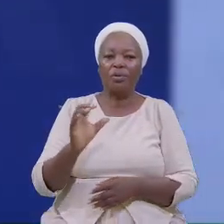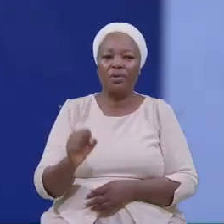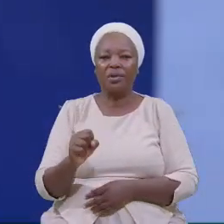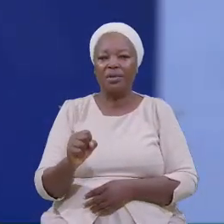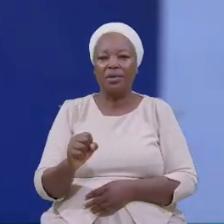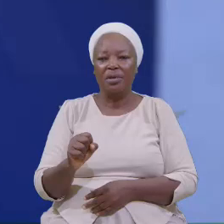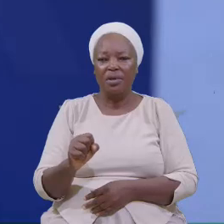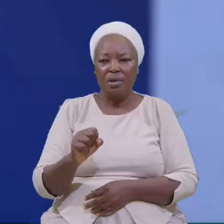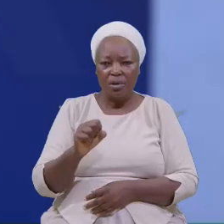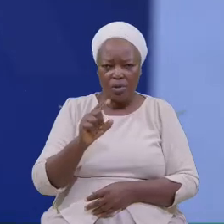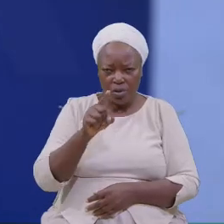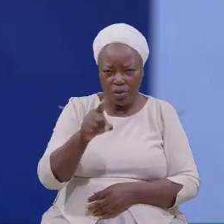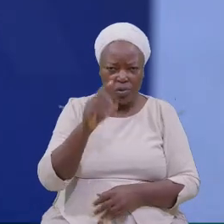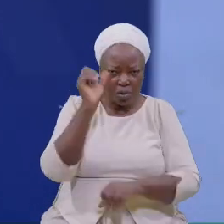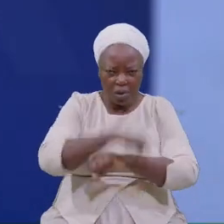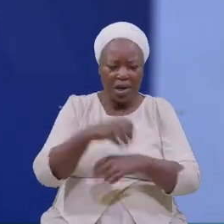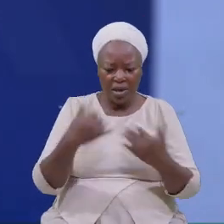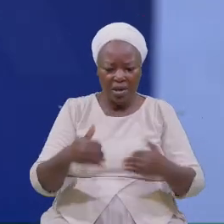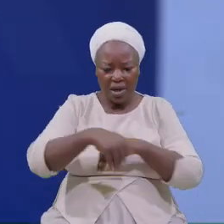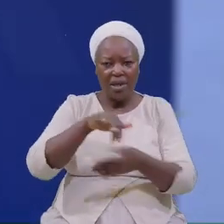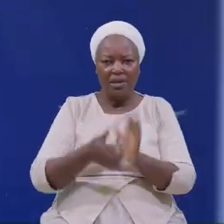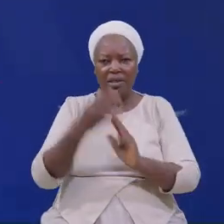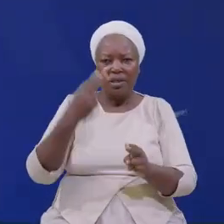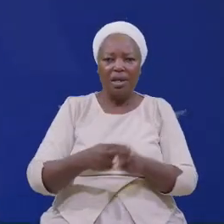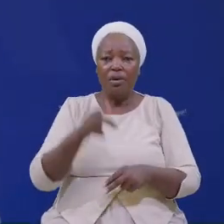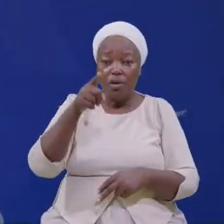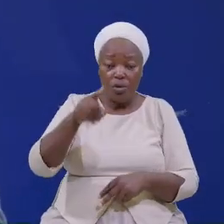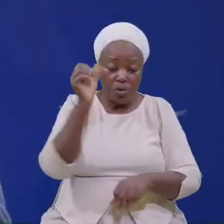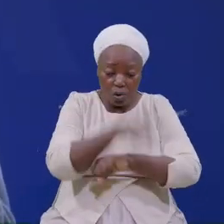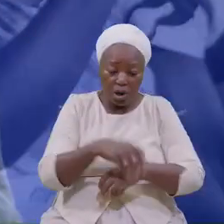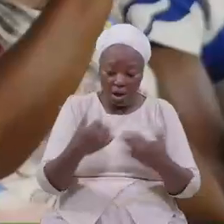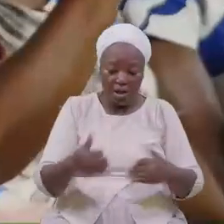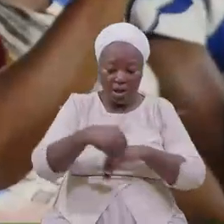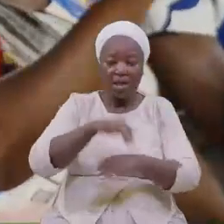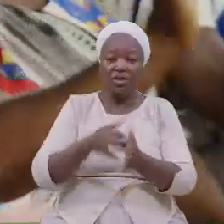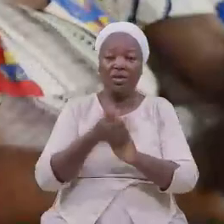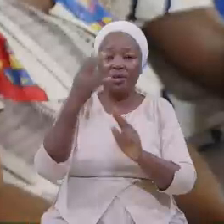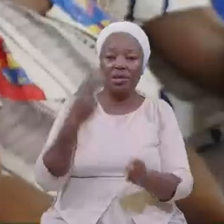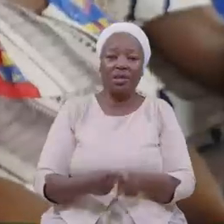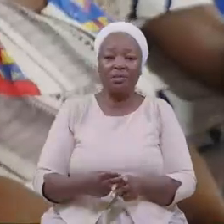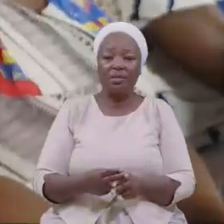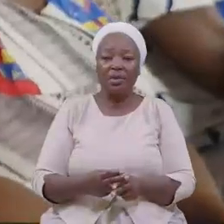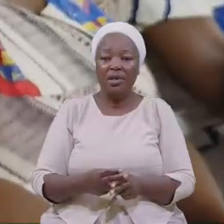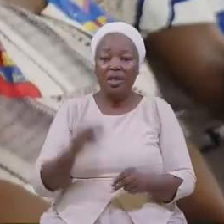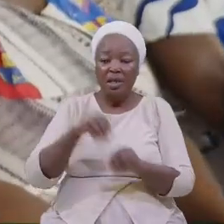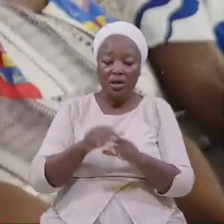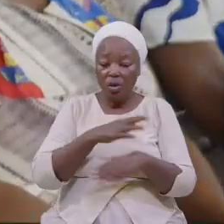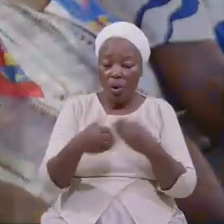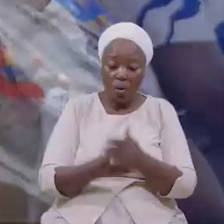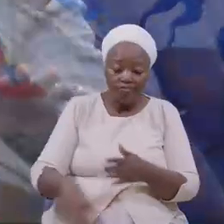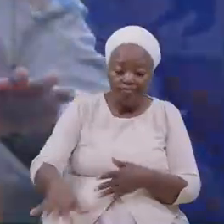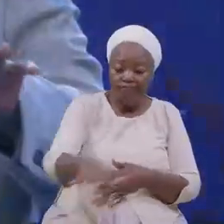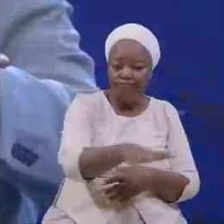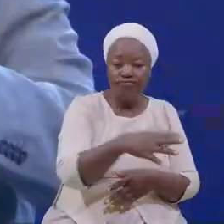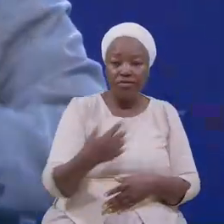You conquer tonight. I said you conquer tonight. In all these things, we